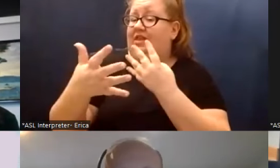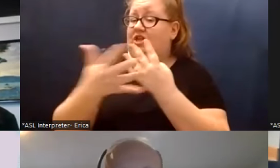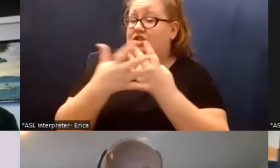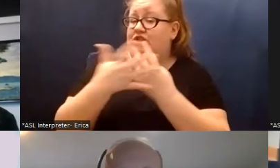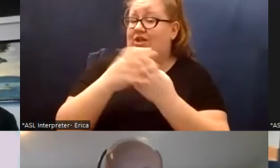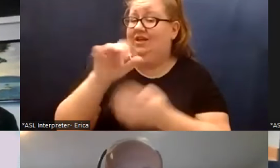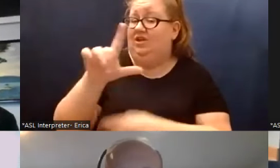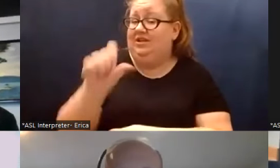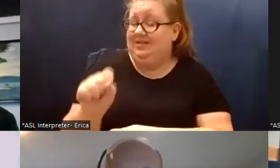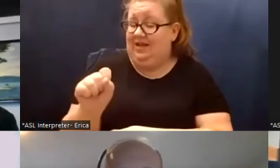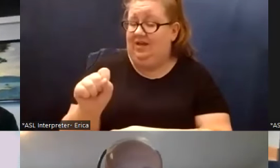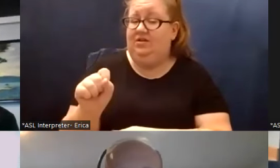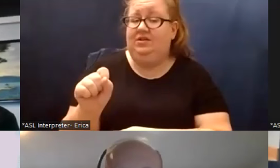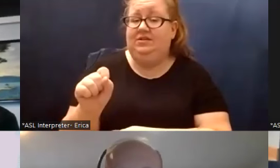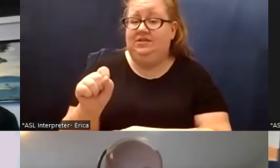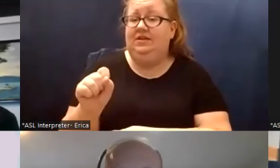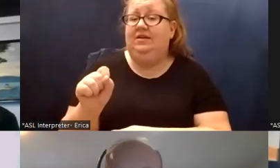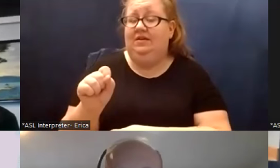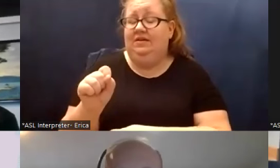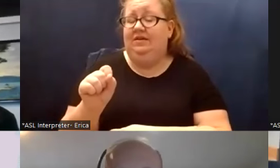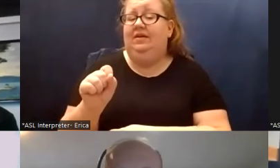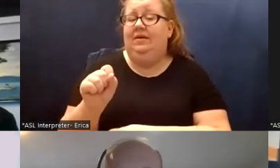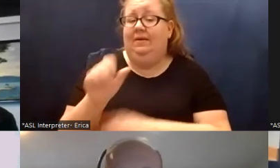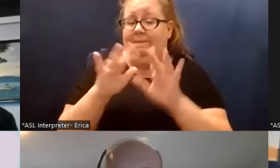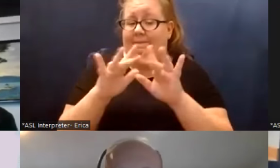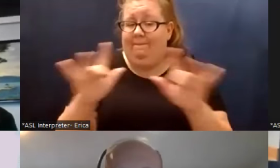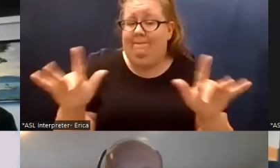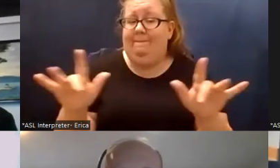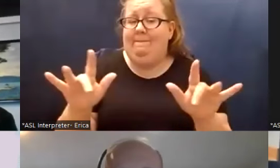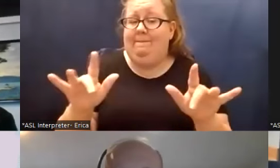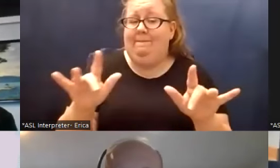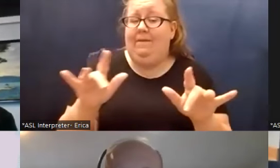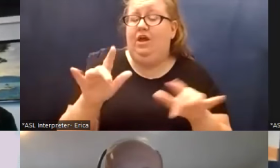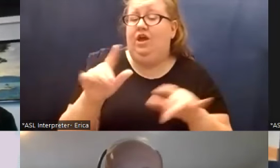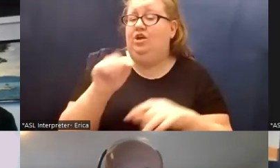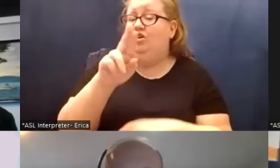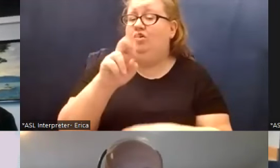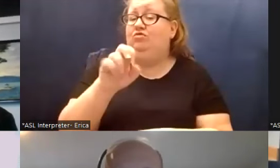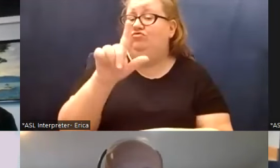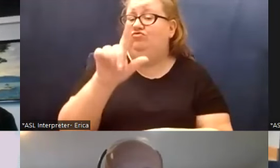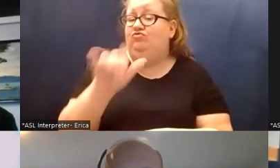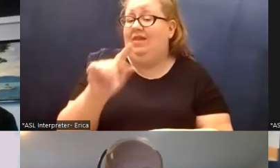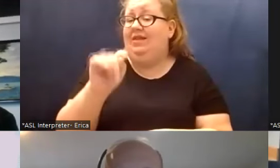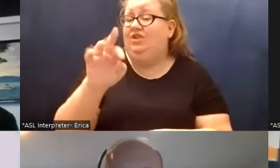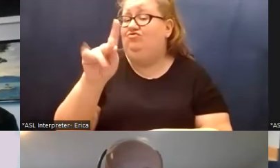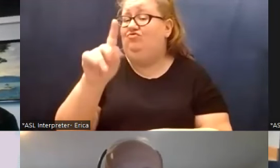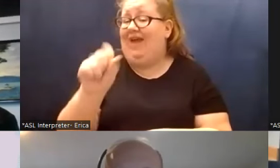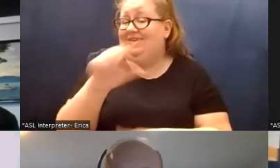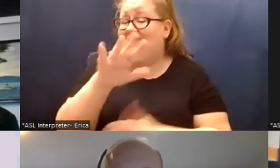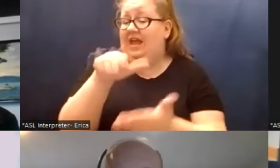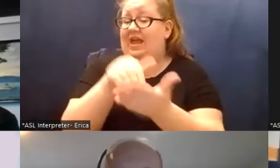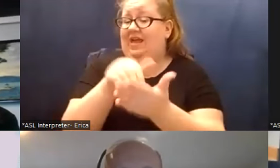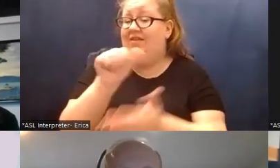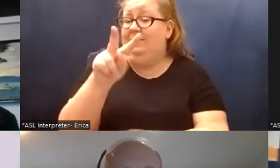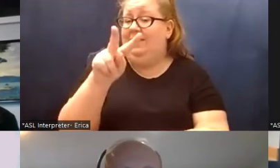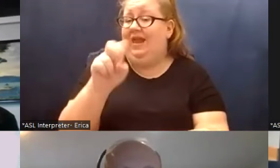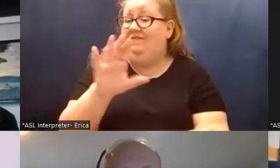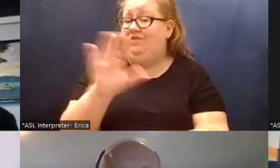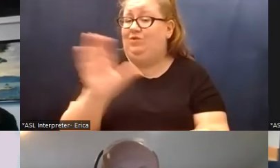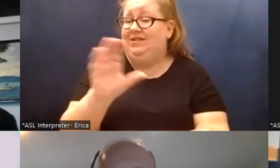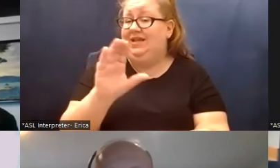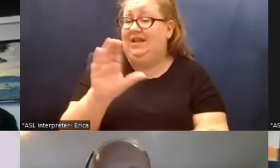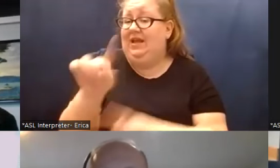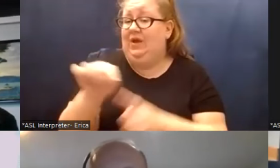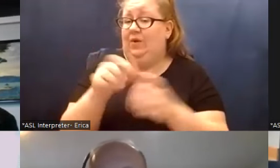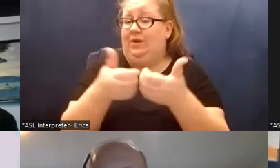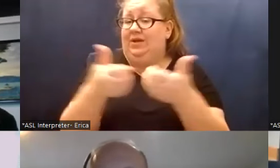station. foundations, Yeah. trolley tracks in the middle of Avenue C when we were separating the